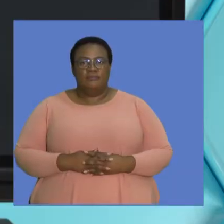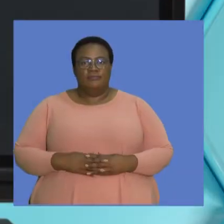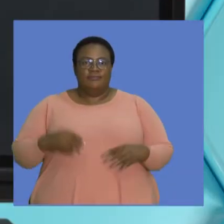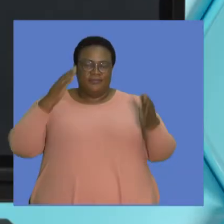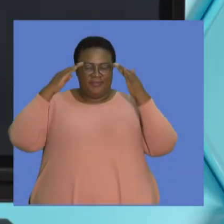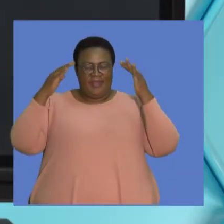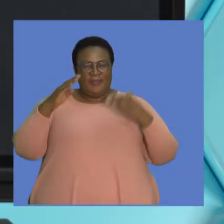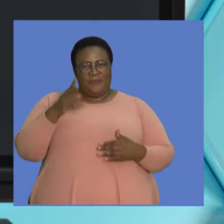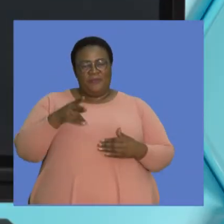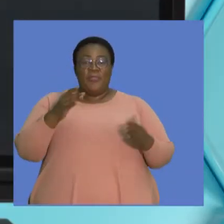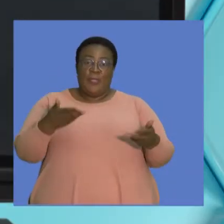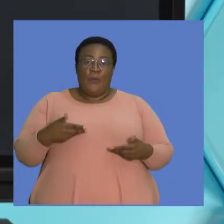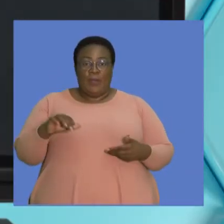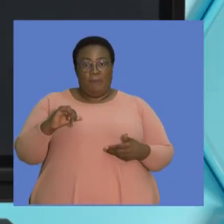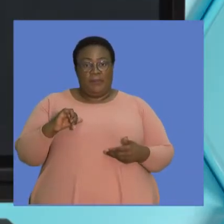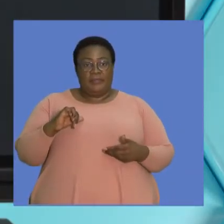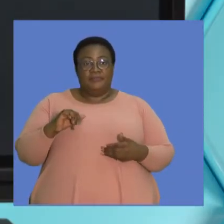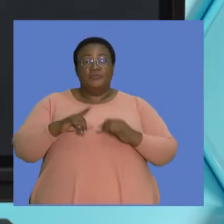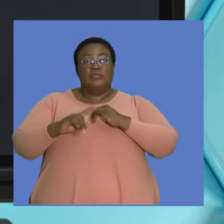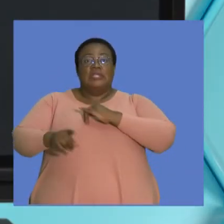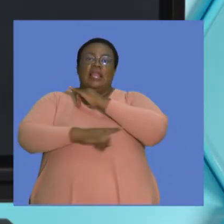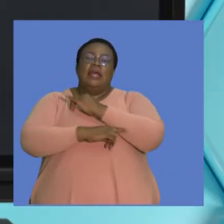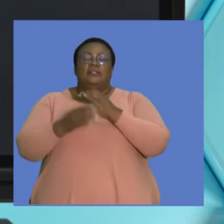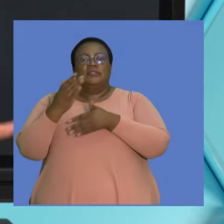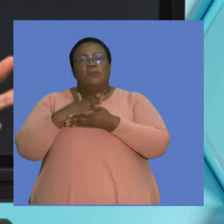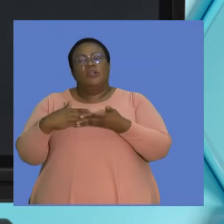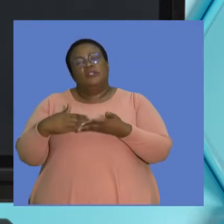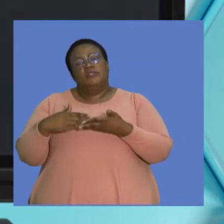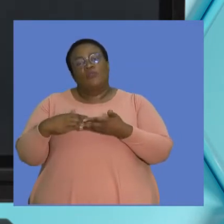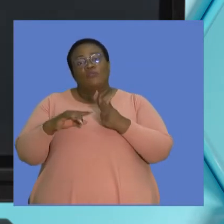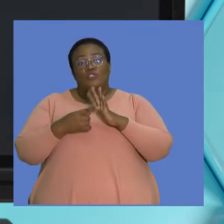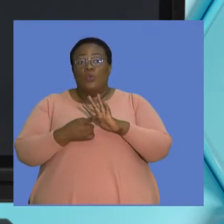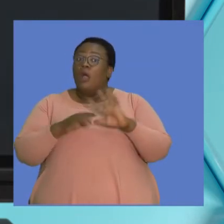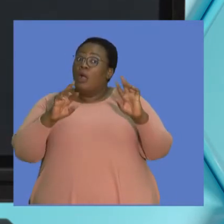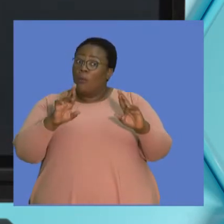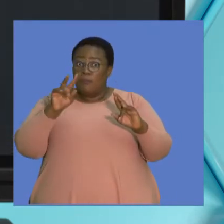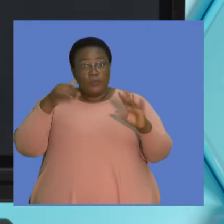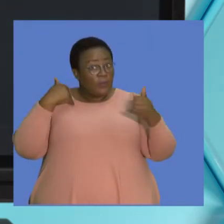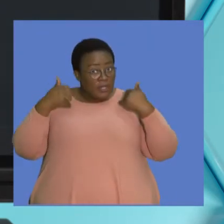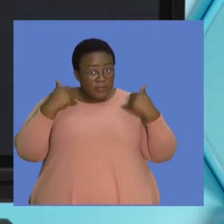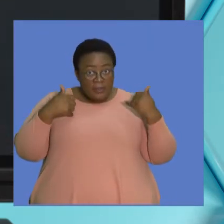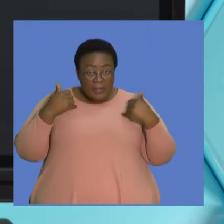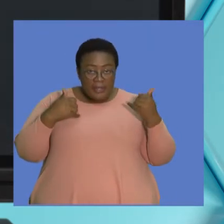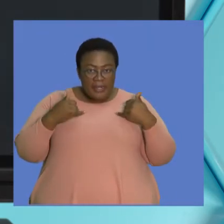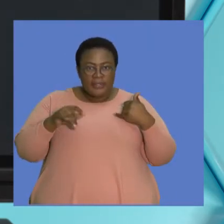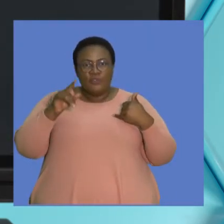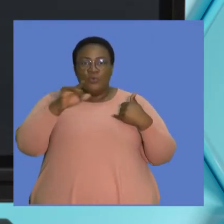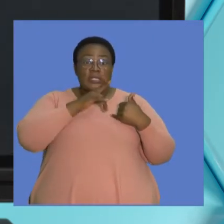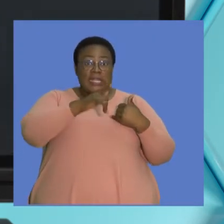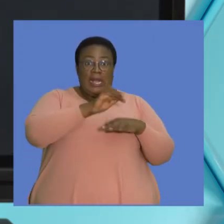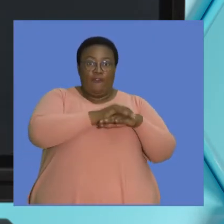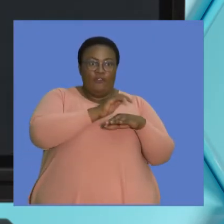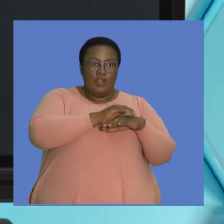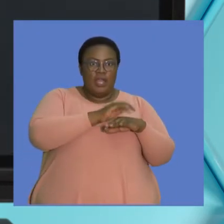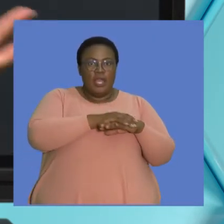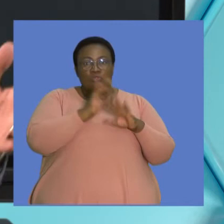Hi guys, welcome back to the last segment of the show. I hope you're having fun, and I hope you've been telling your friends to tune